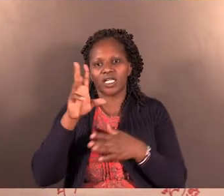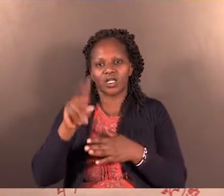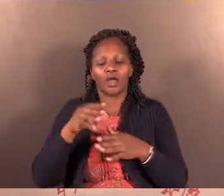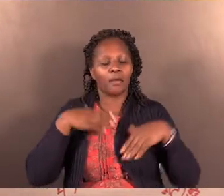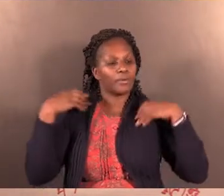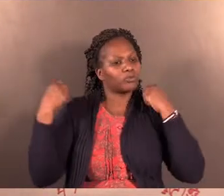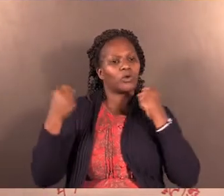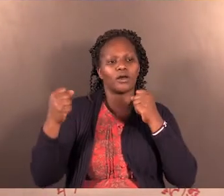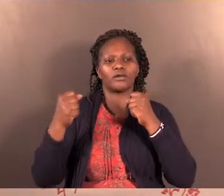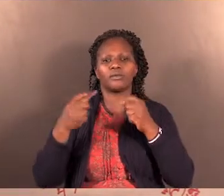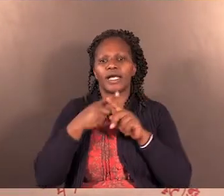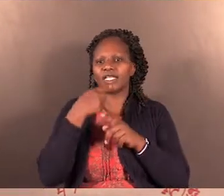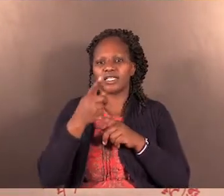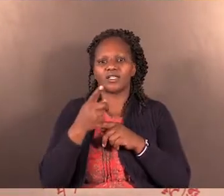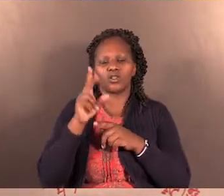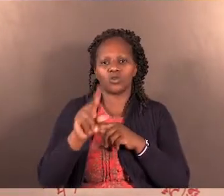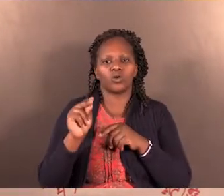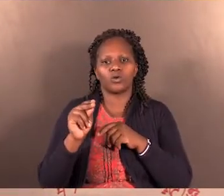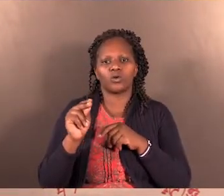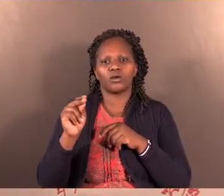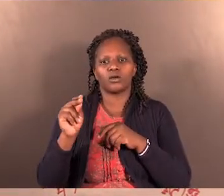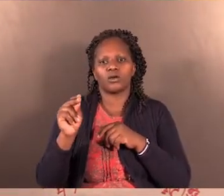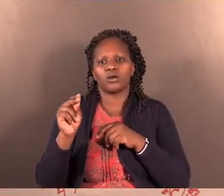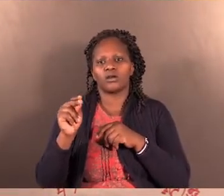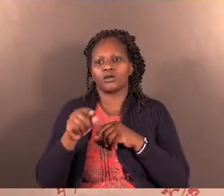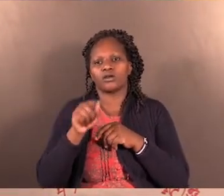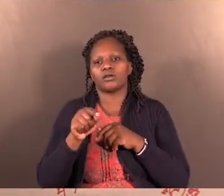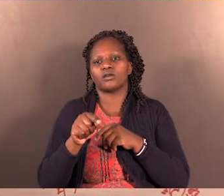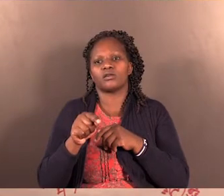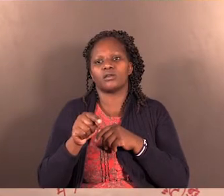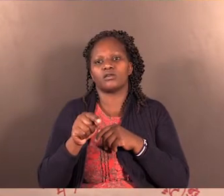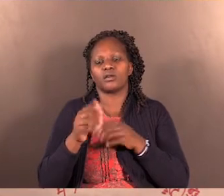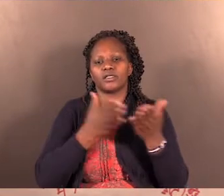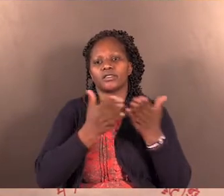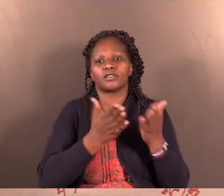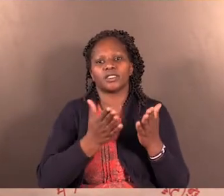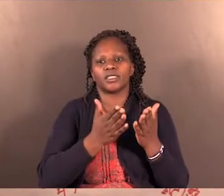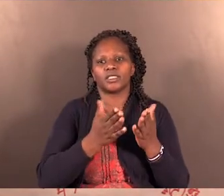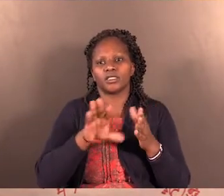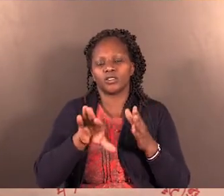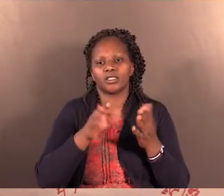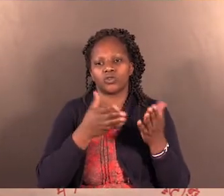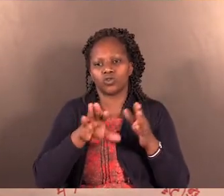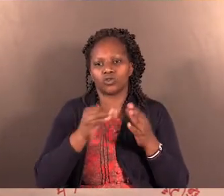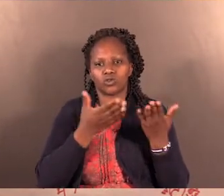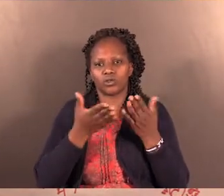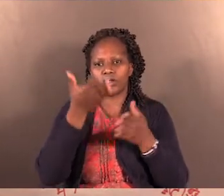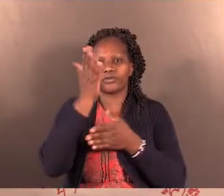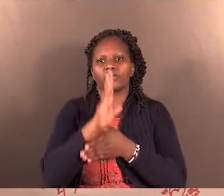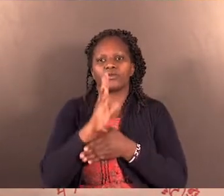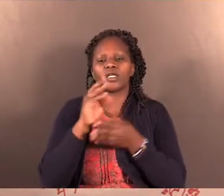people in power and authority, but they said no to that and served, and they chose to serve